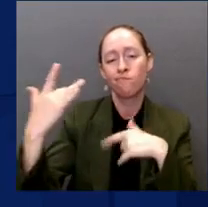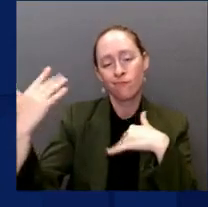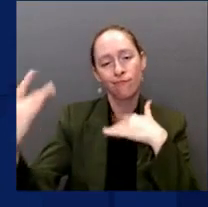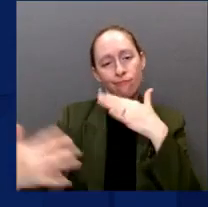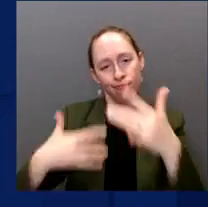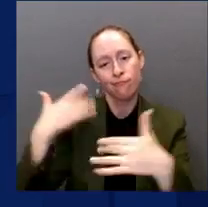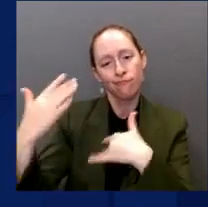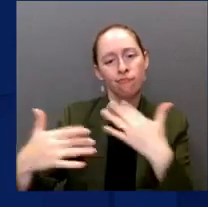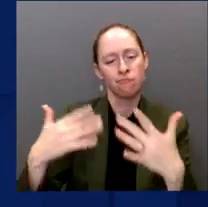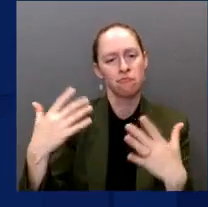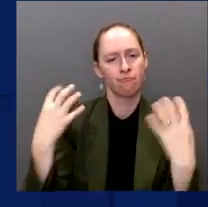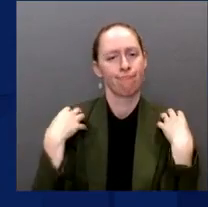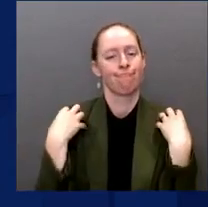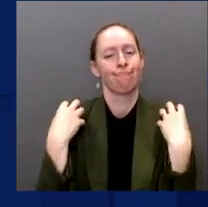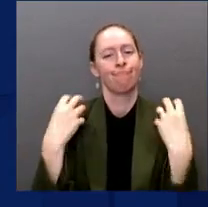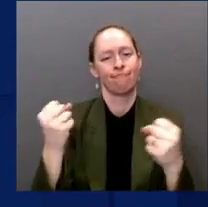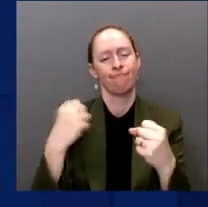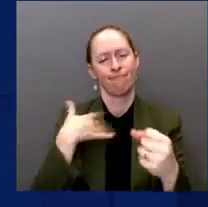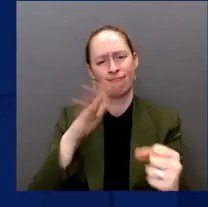Florida.